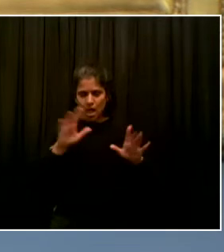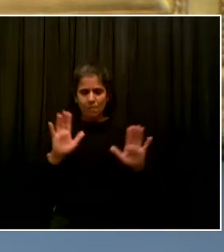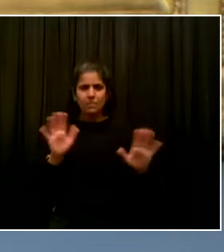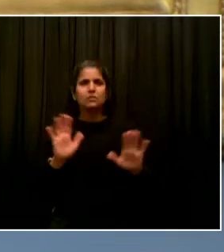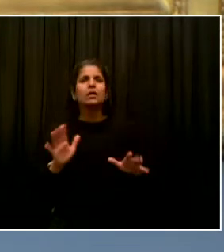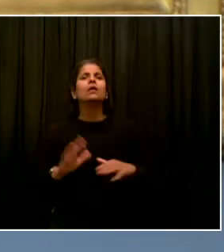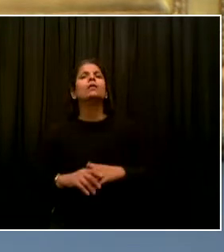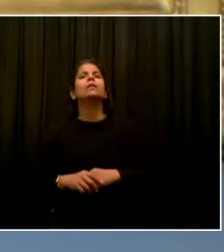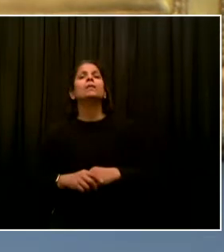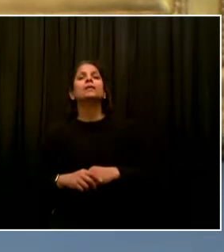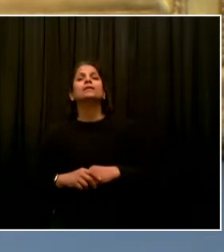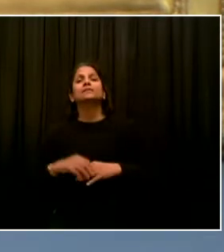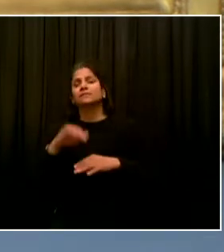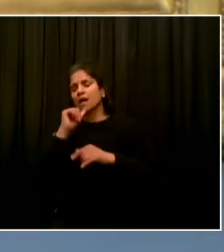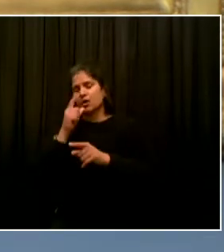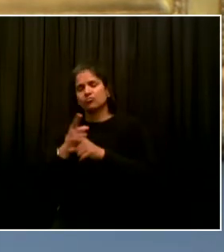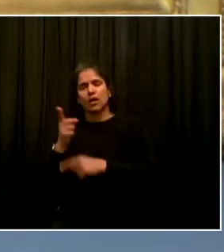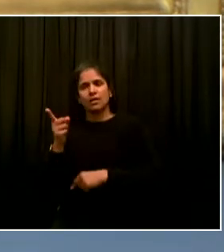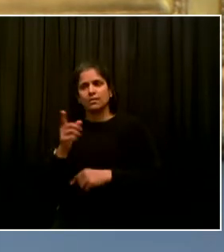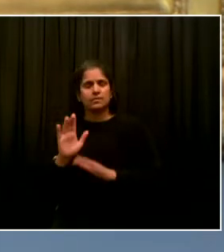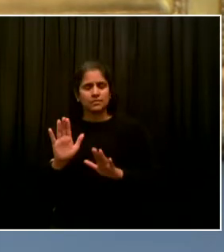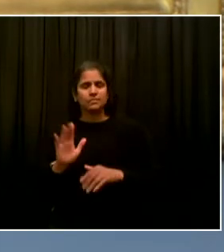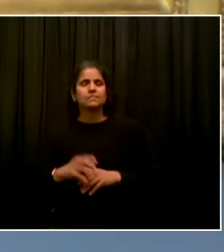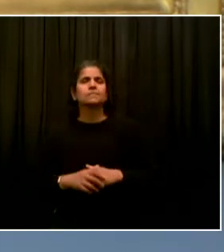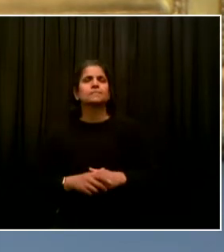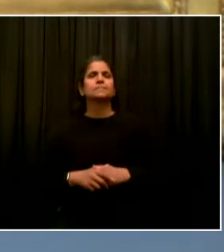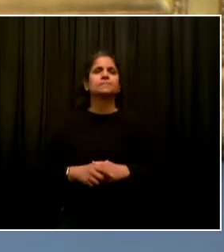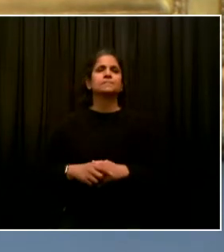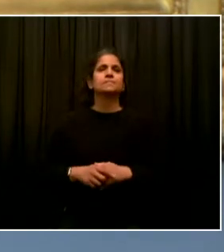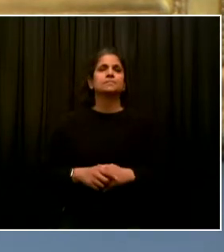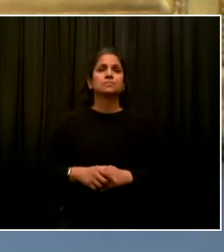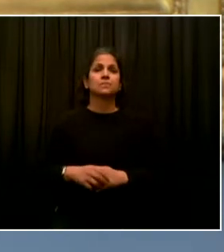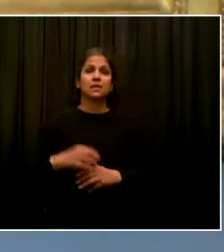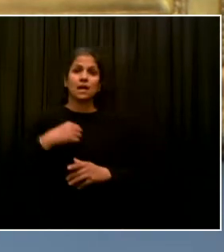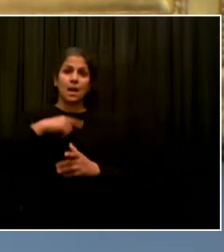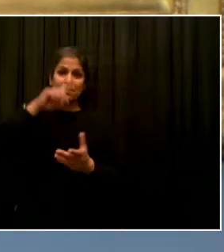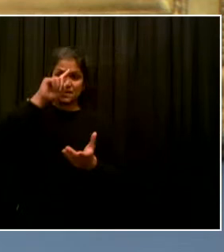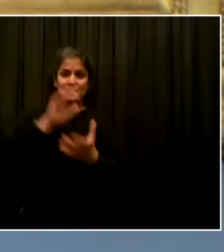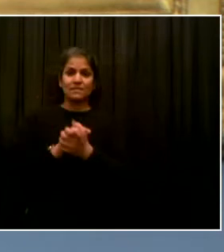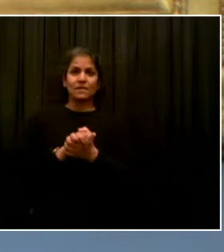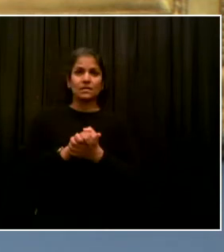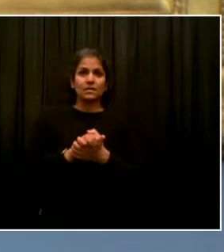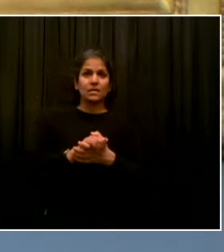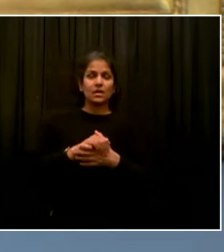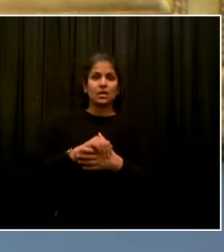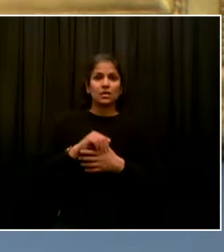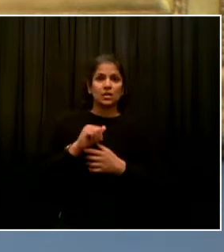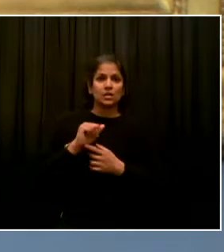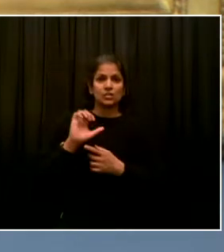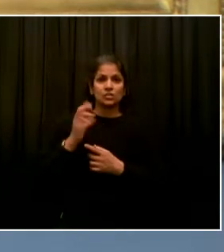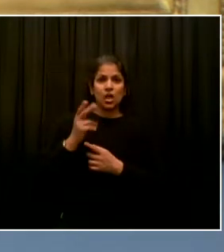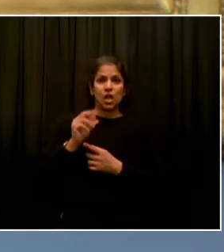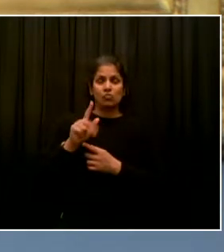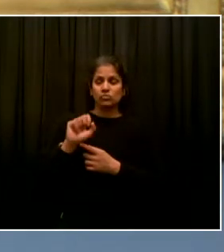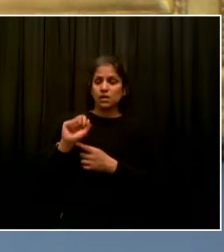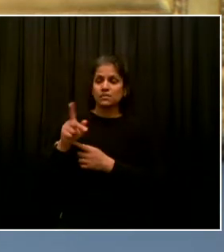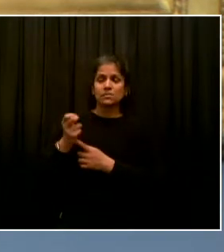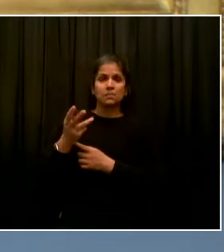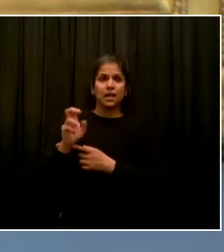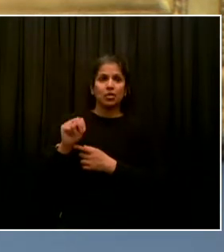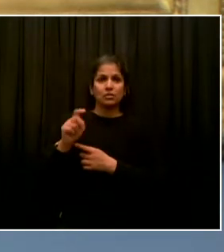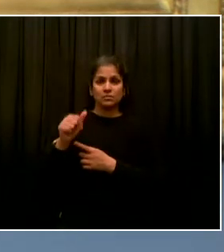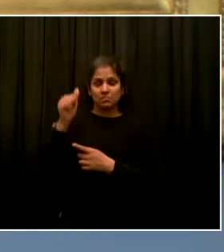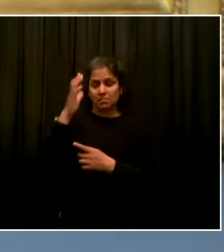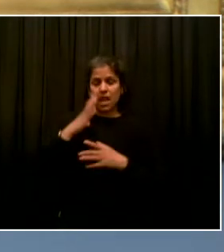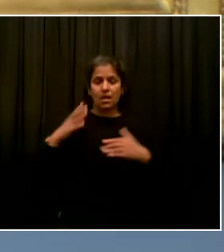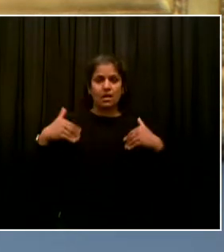We should re-roll the tape. I believe Charles Barron, Councilman Barron, was asking a question who stated